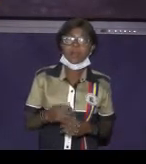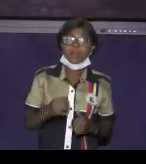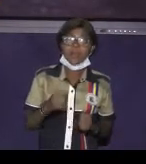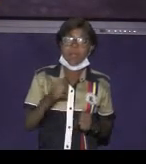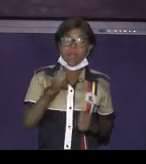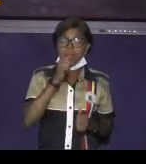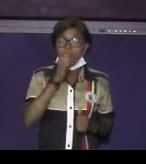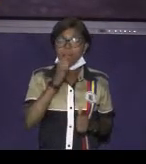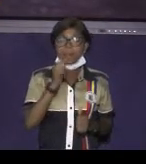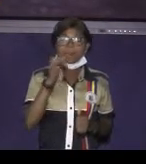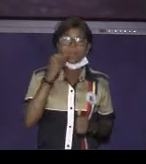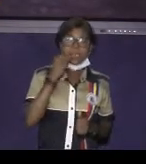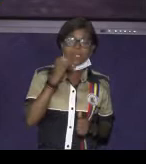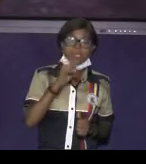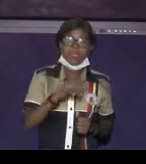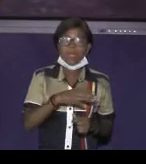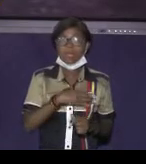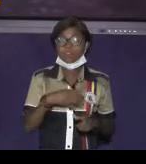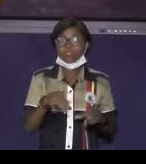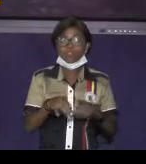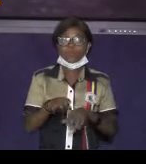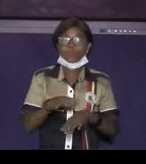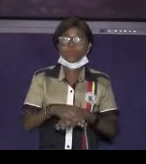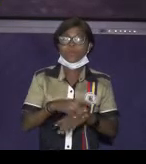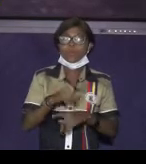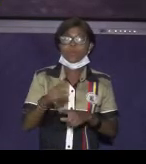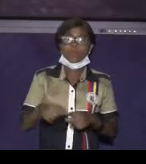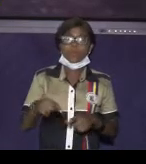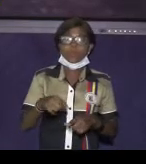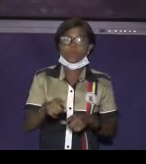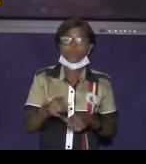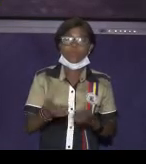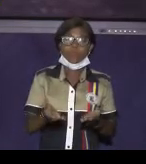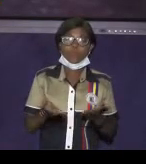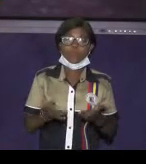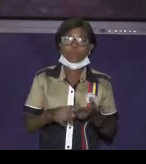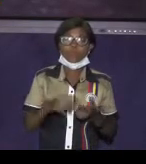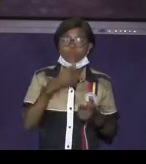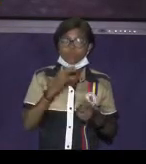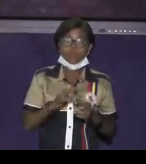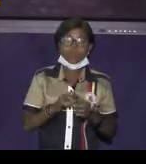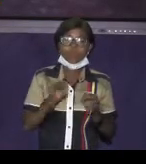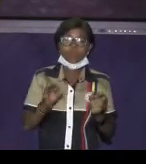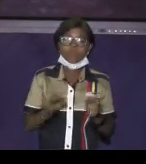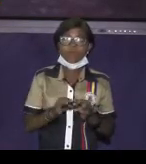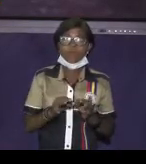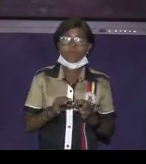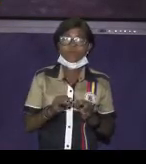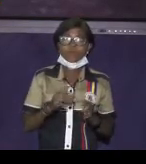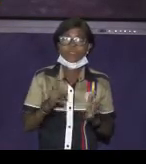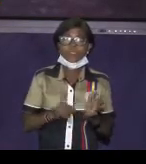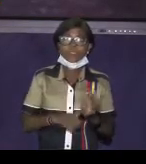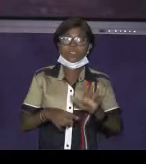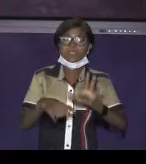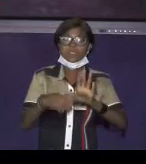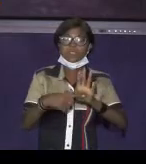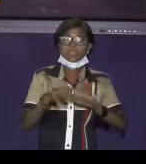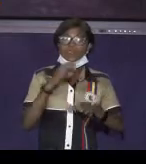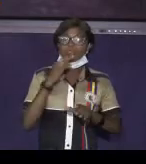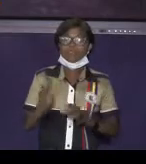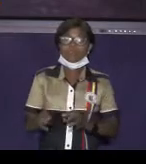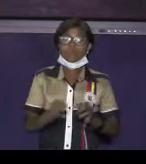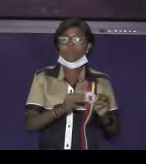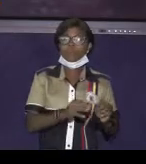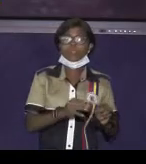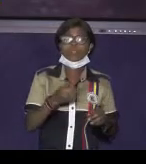are, and so on and so forth. So when you want to form a negative sentence using the verb be, you put the